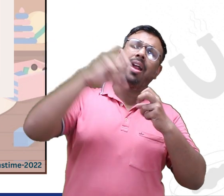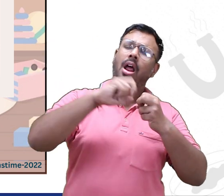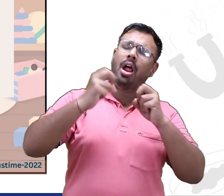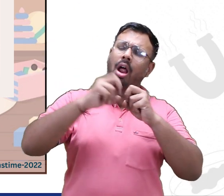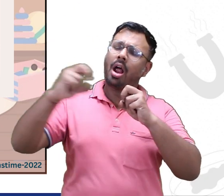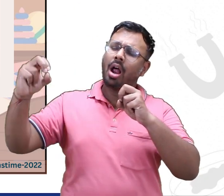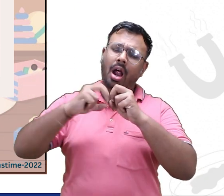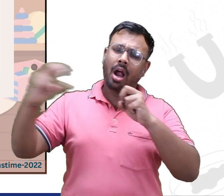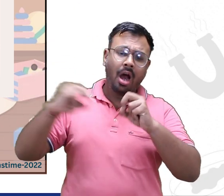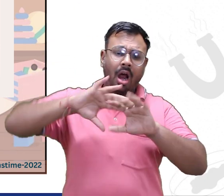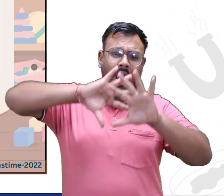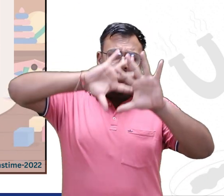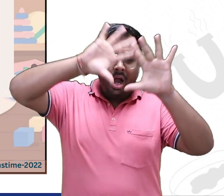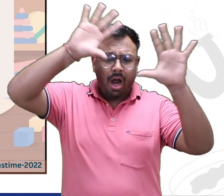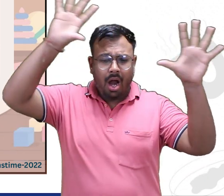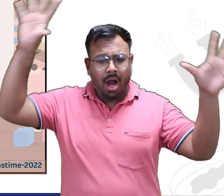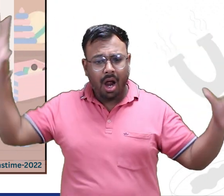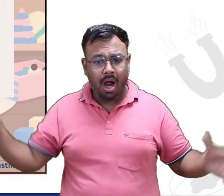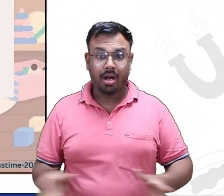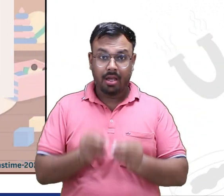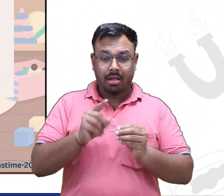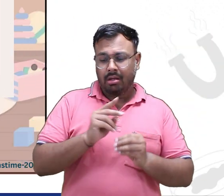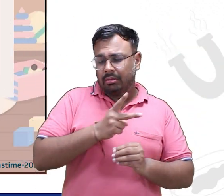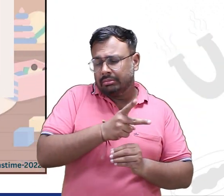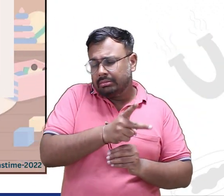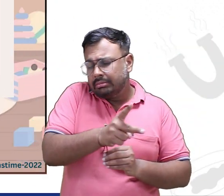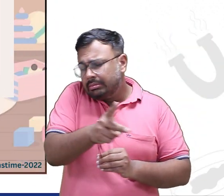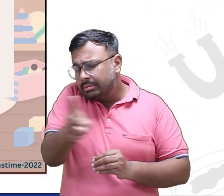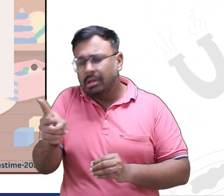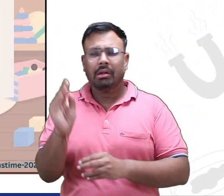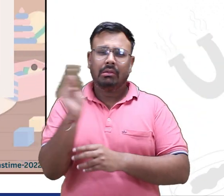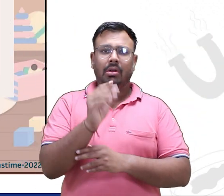Chains of several hundred or more amino acids.